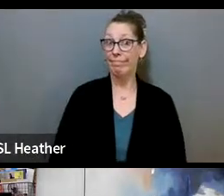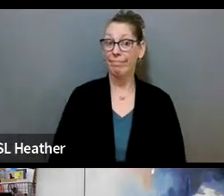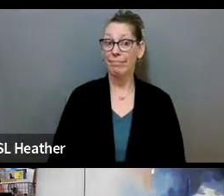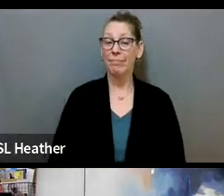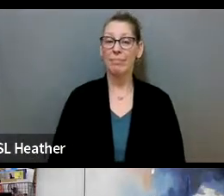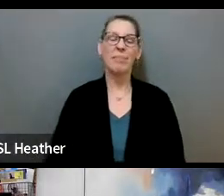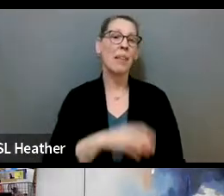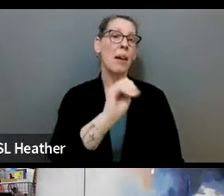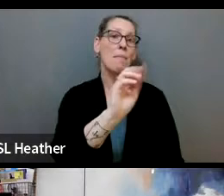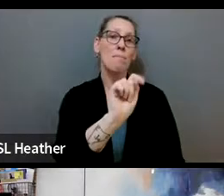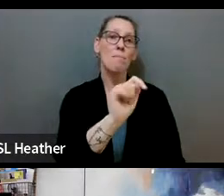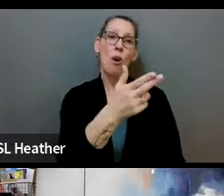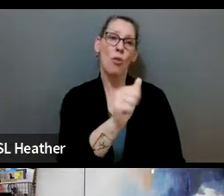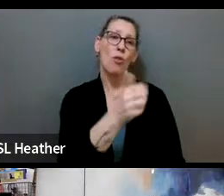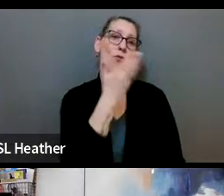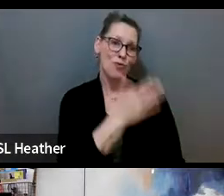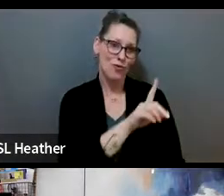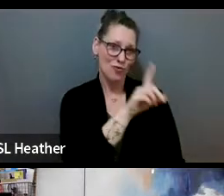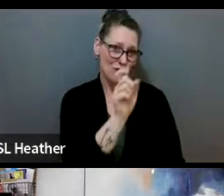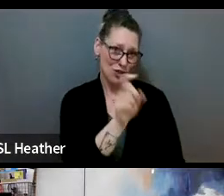Martha, it's a great question.